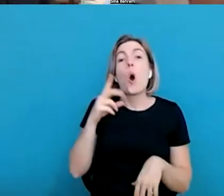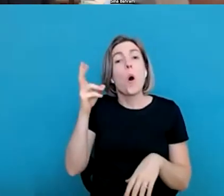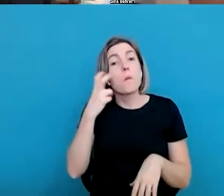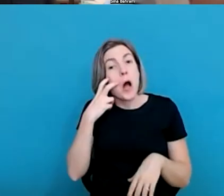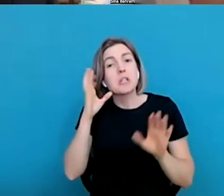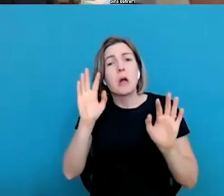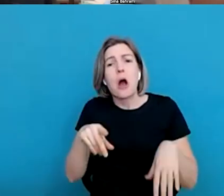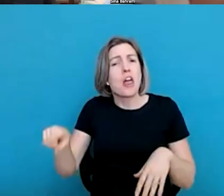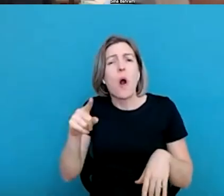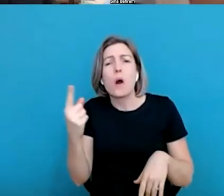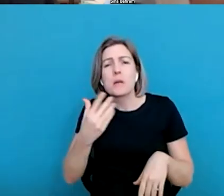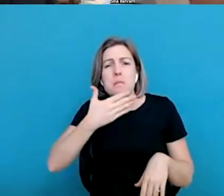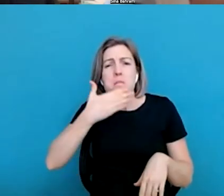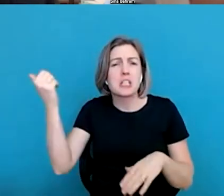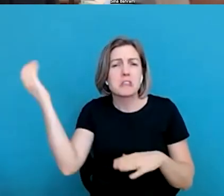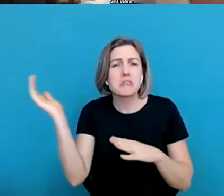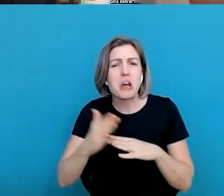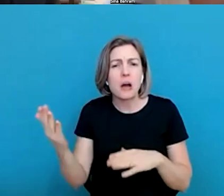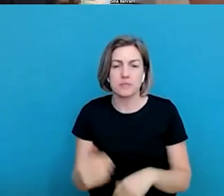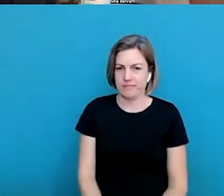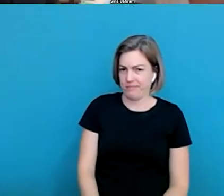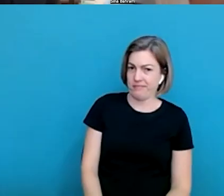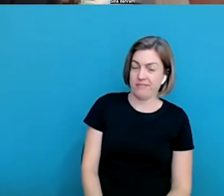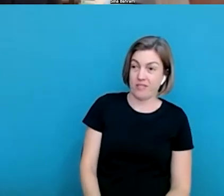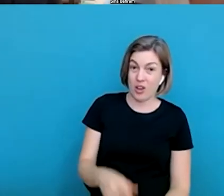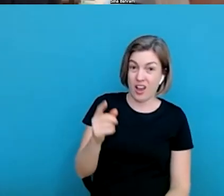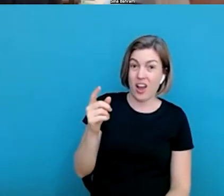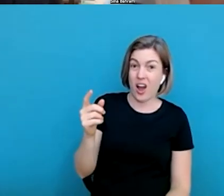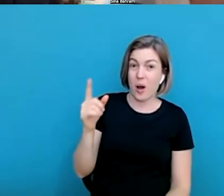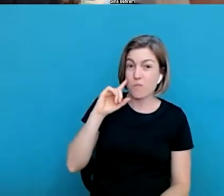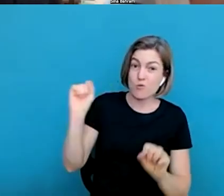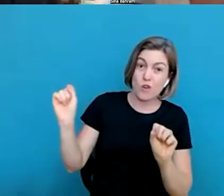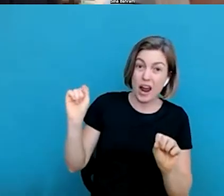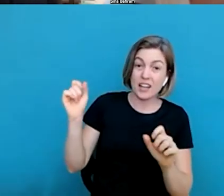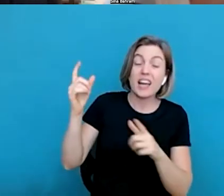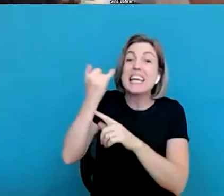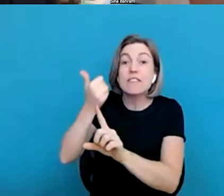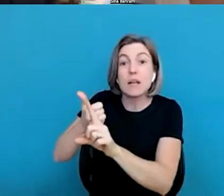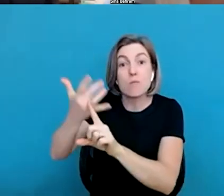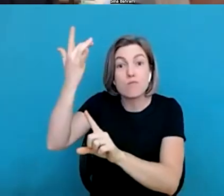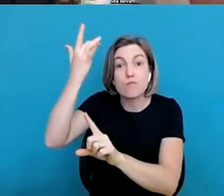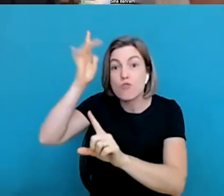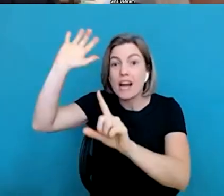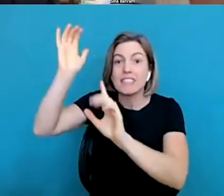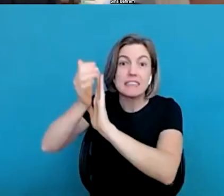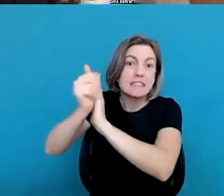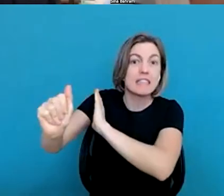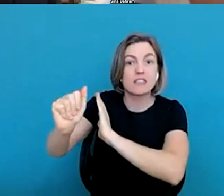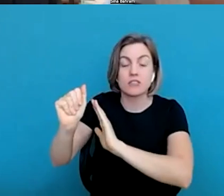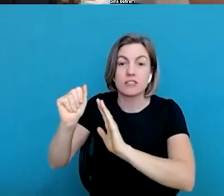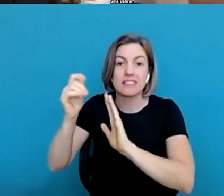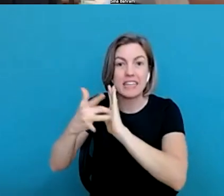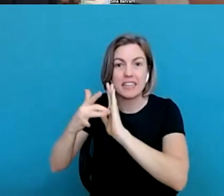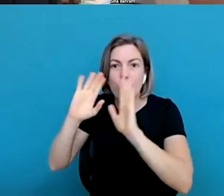they always get the best. They're always covered. And I go, yeah, bright, technically oriented blind people, they're all set. But there are a